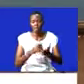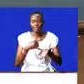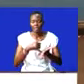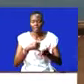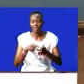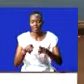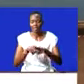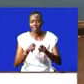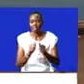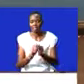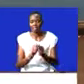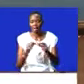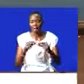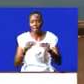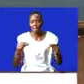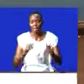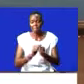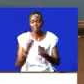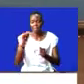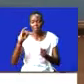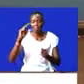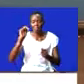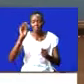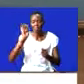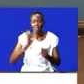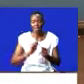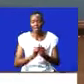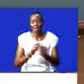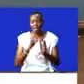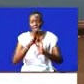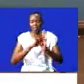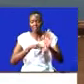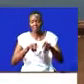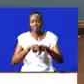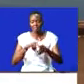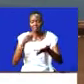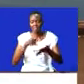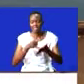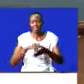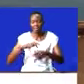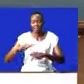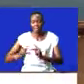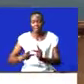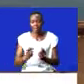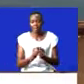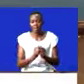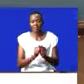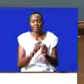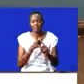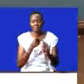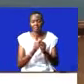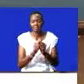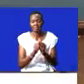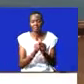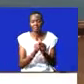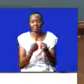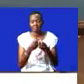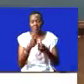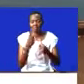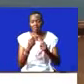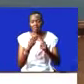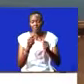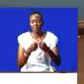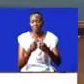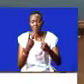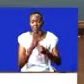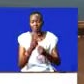the pipeline projects, including partnerships for the period of January to December. And I hope the most interest part,